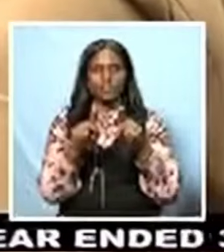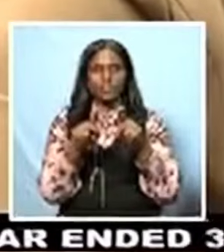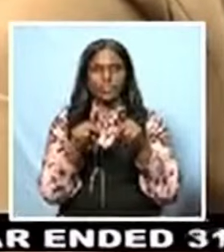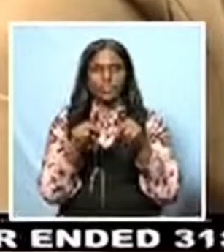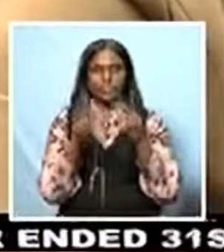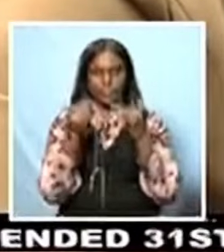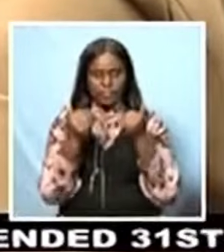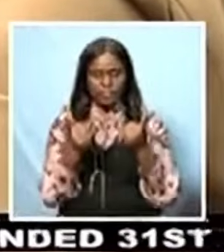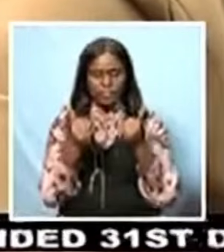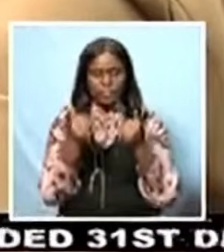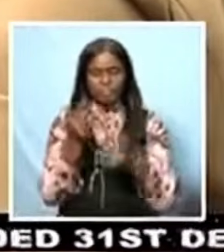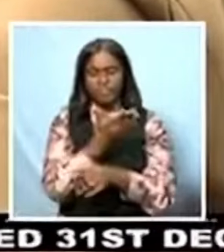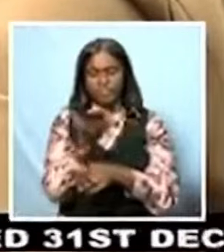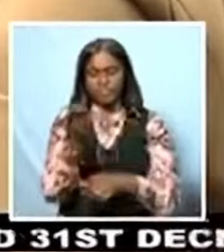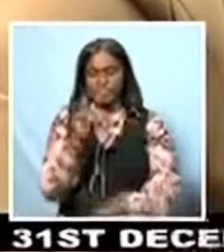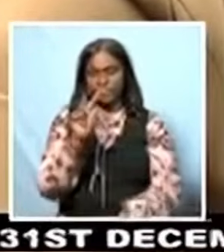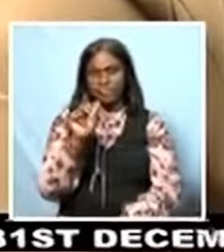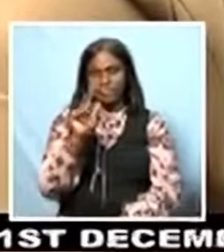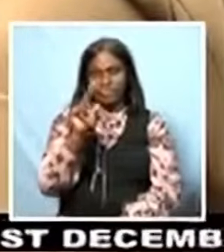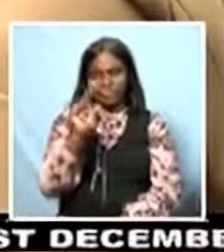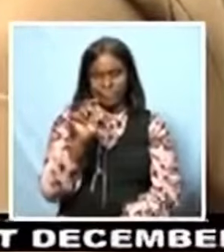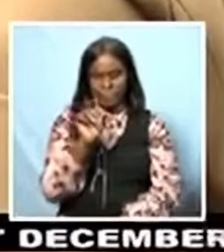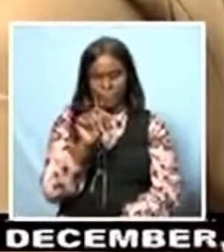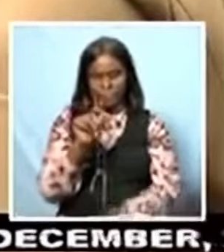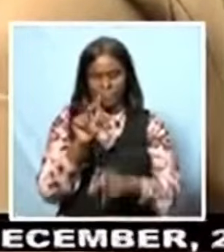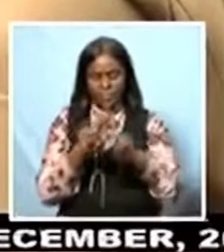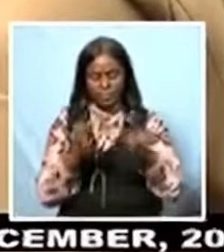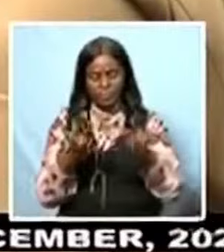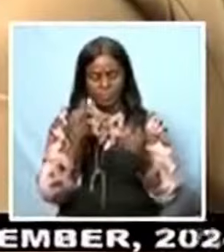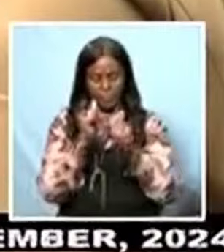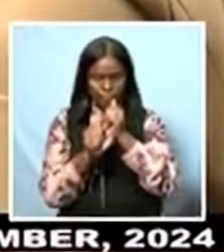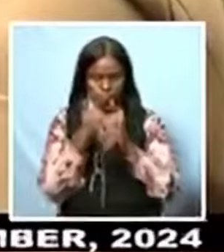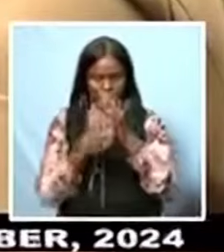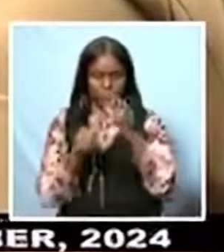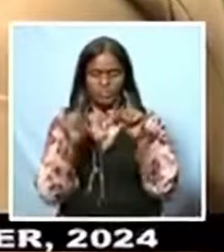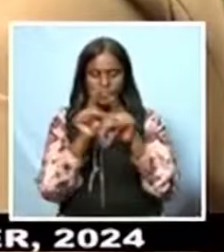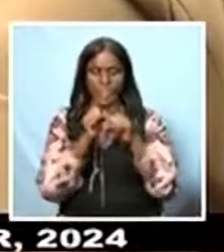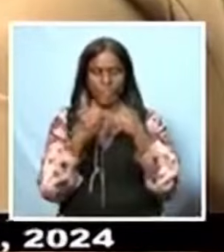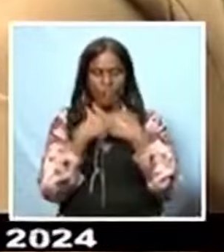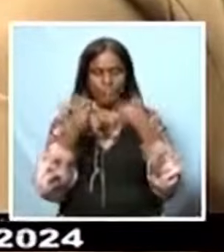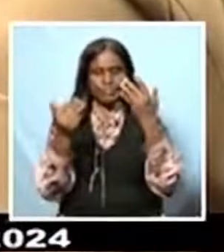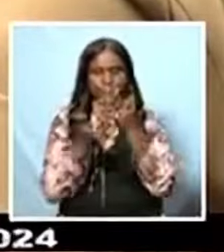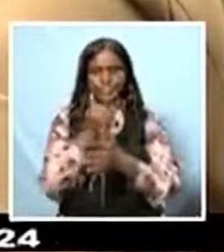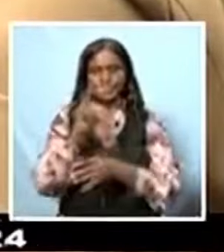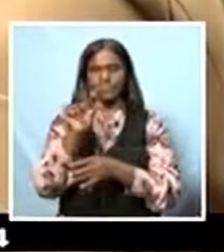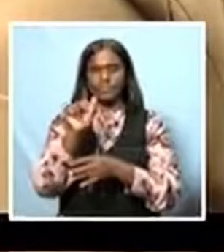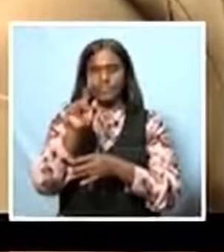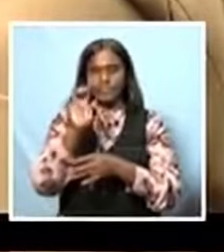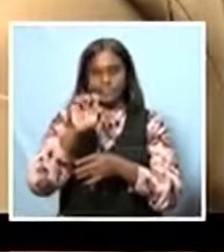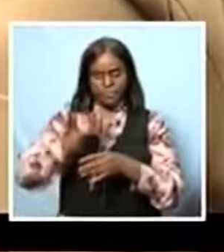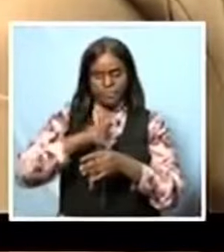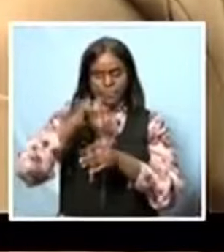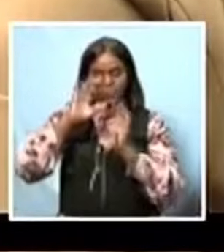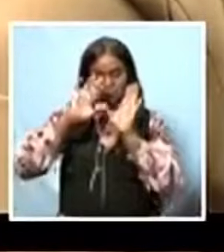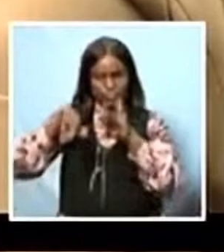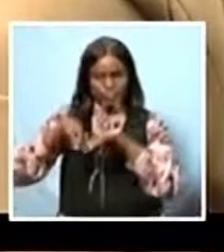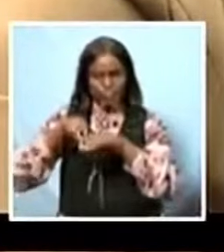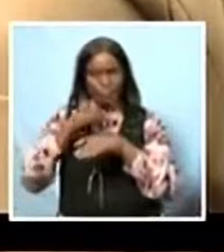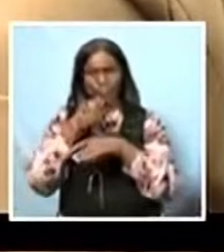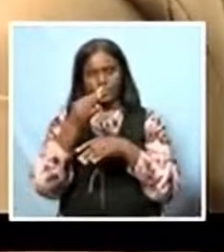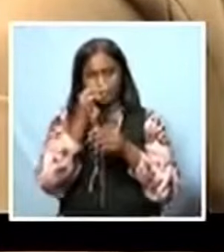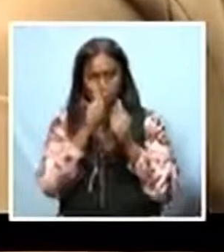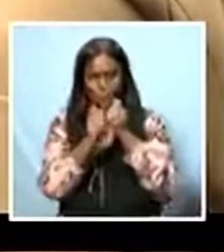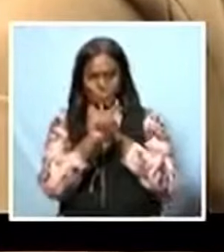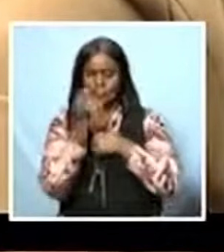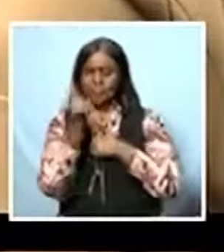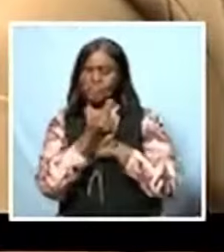it's the value, Chair, which actually it had a new value, but we couldn't dispose it off because it was